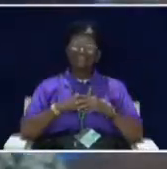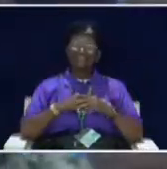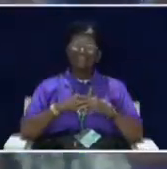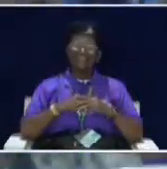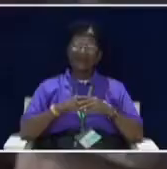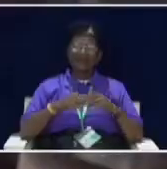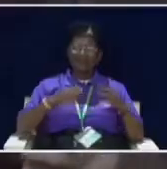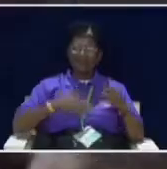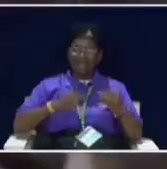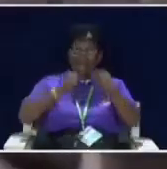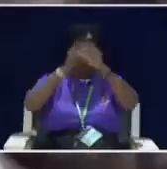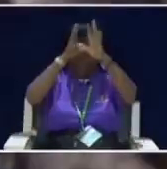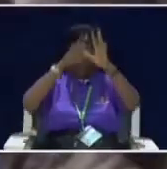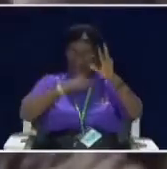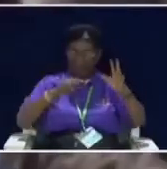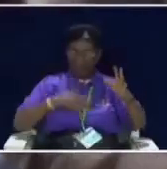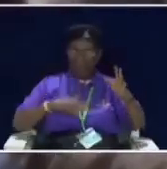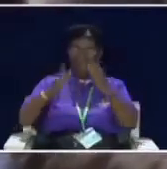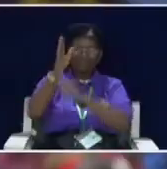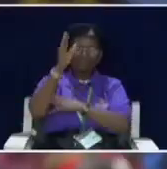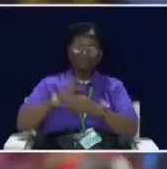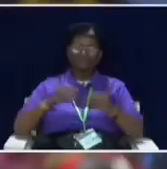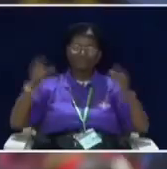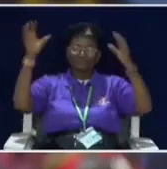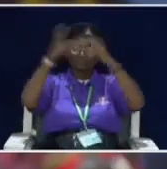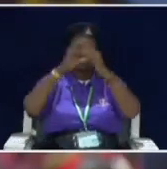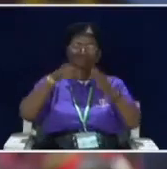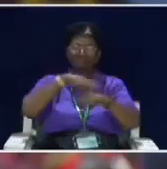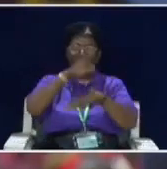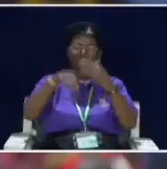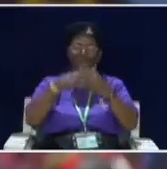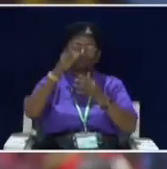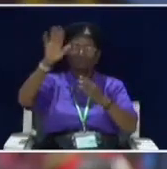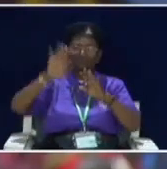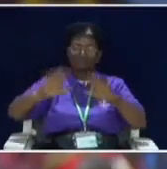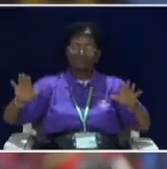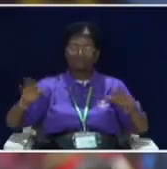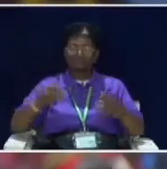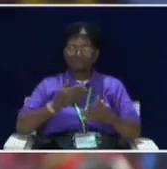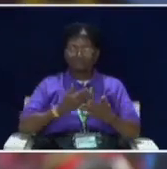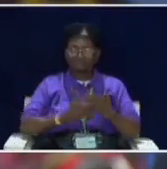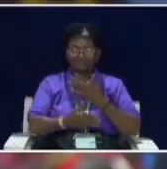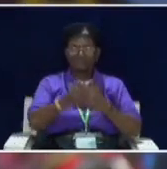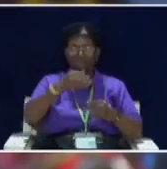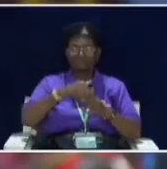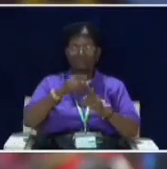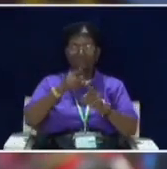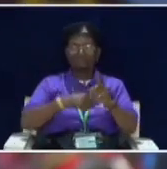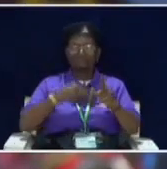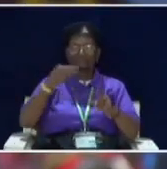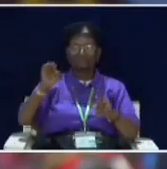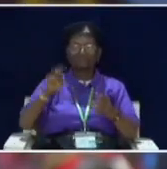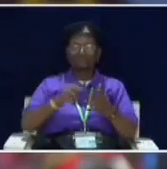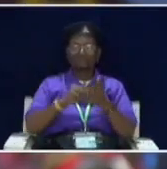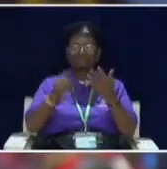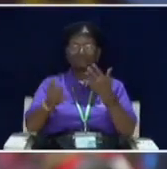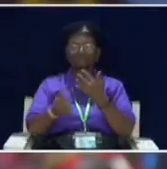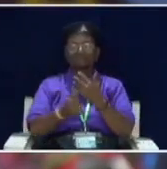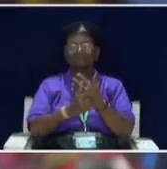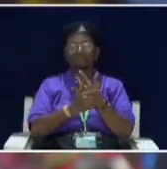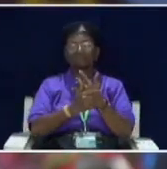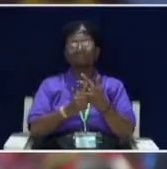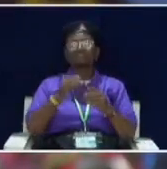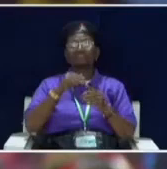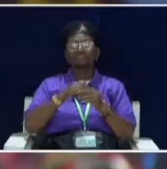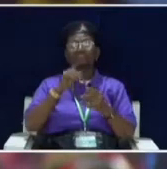My Father, my God, I commit all your children born in the month of March into your hands. Baba mi ati Olorun mi mo fi gbogbo awon